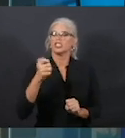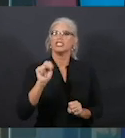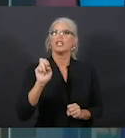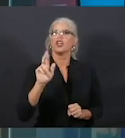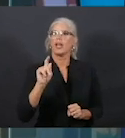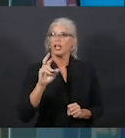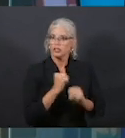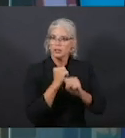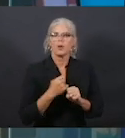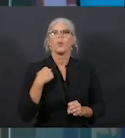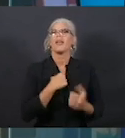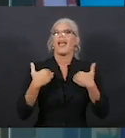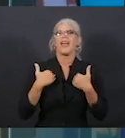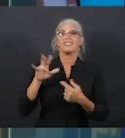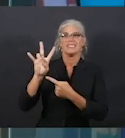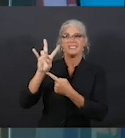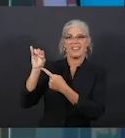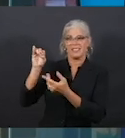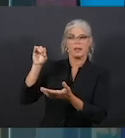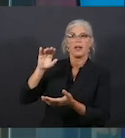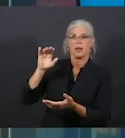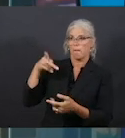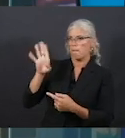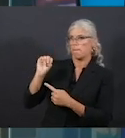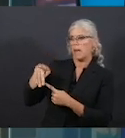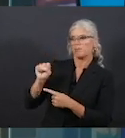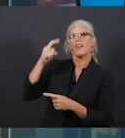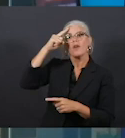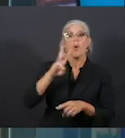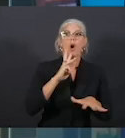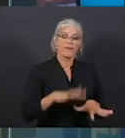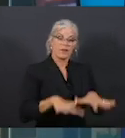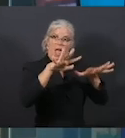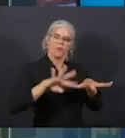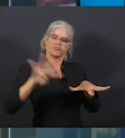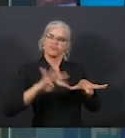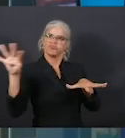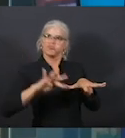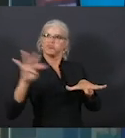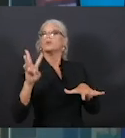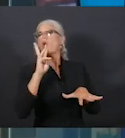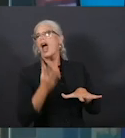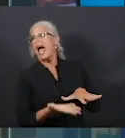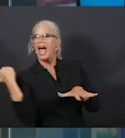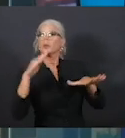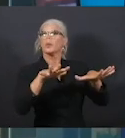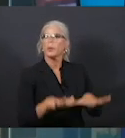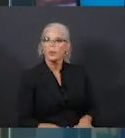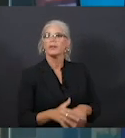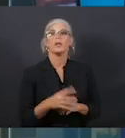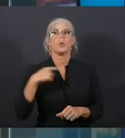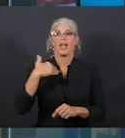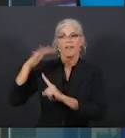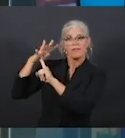and 70 pumps to help with flooding, especially when that localized flooding starts occurring. We have drone teams, we have